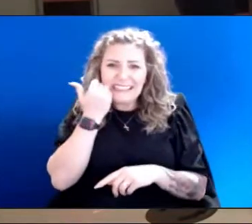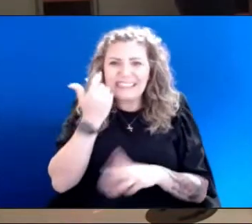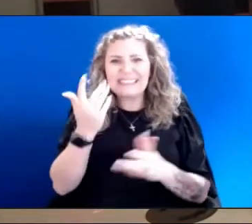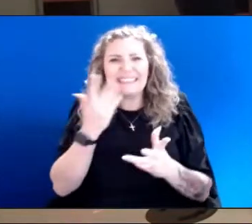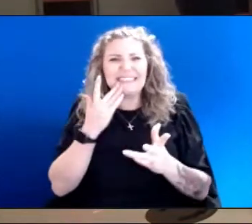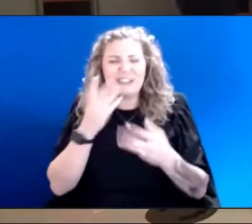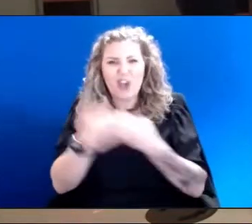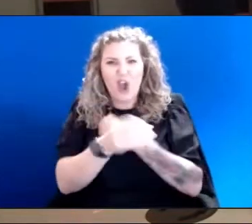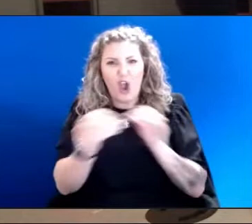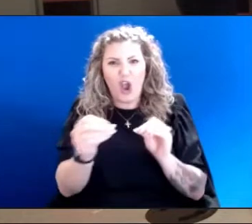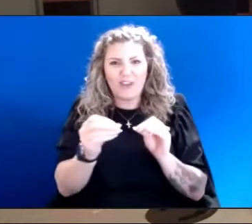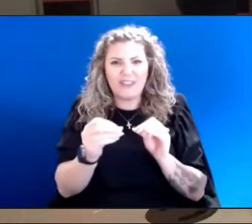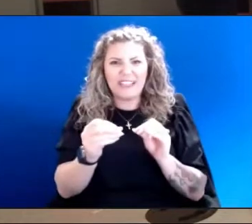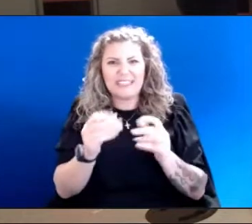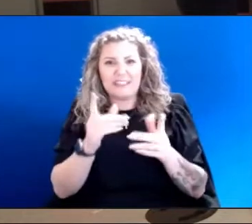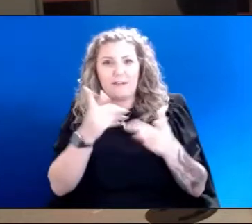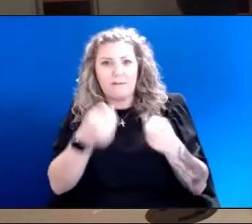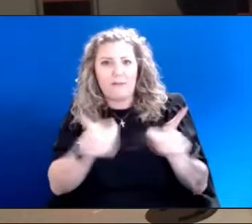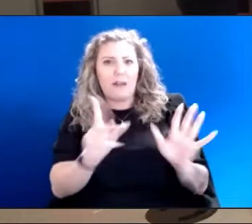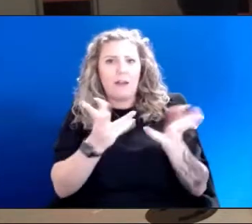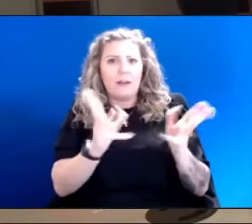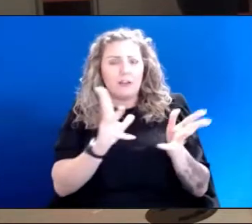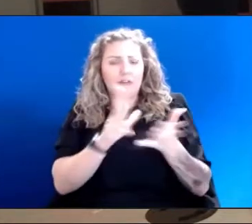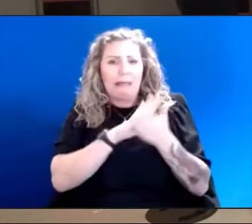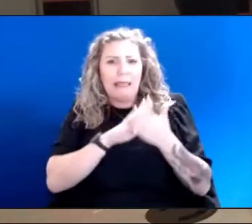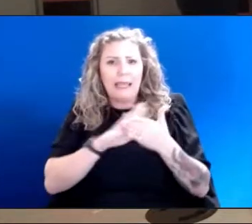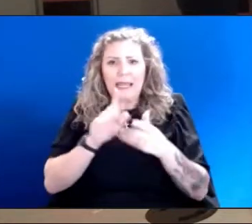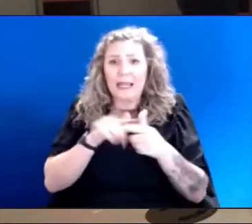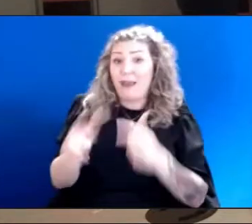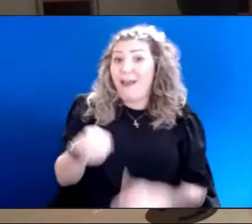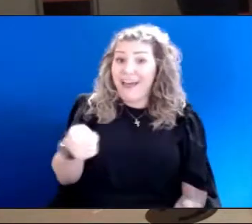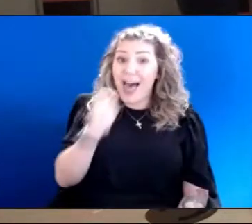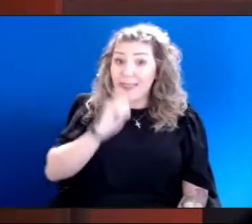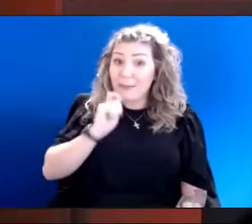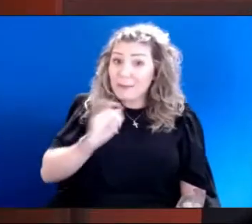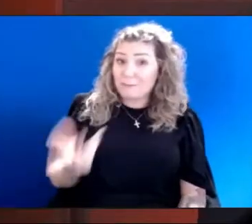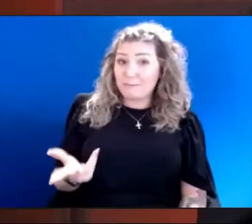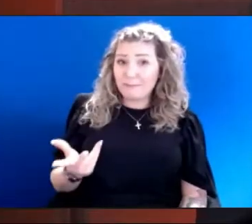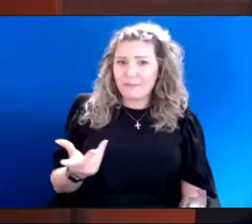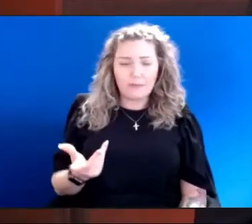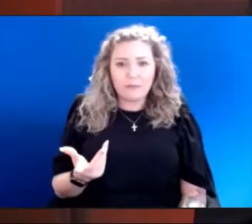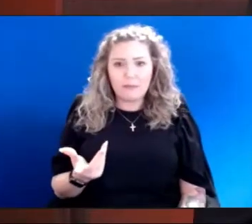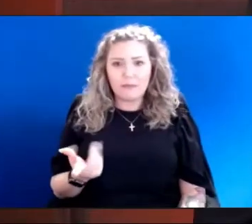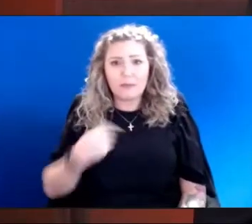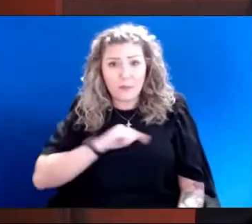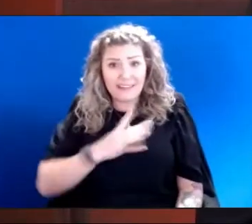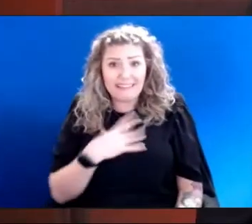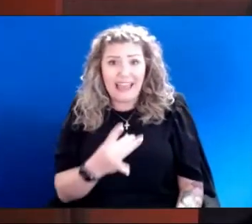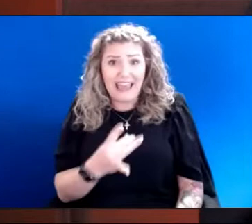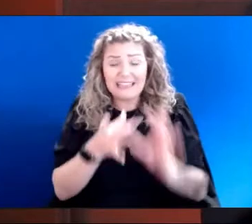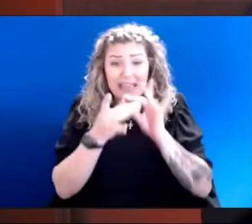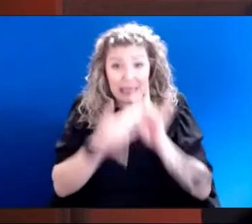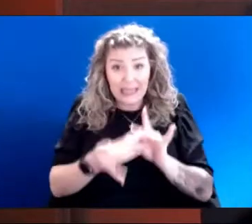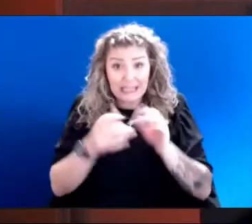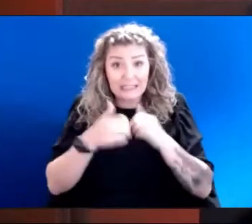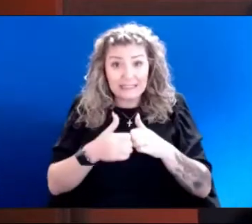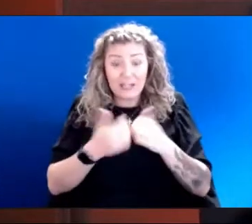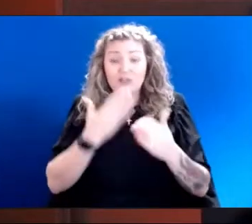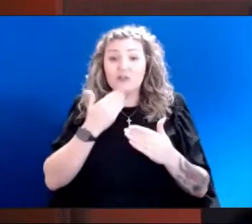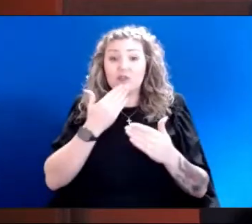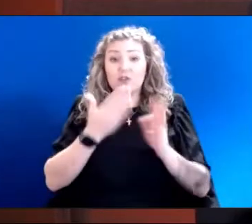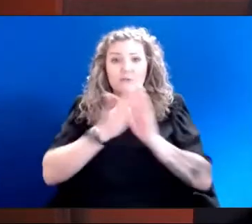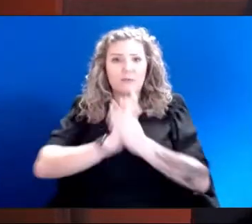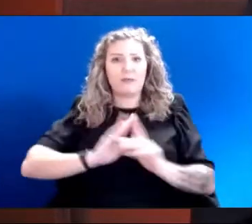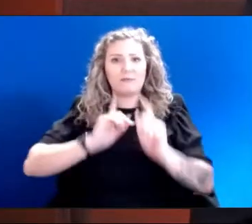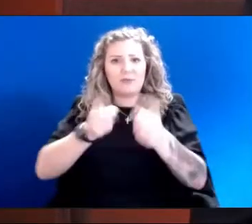that made sense. But yeah, no, we do link it. We tie these things together, and so sugar becomes the reward. And it's like, oh, I